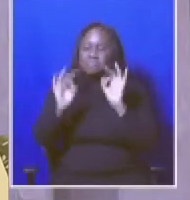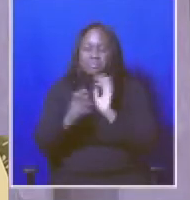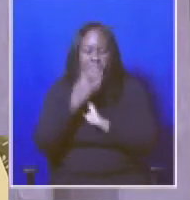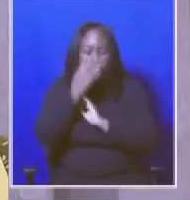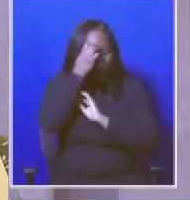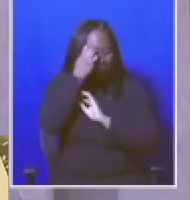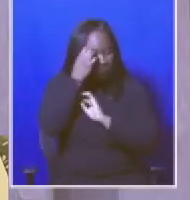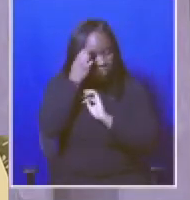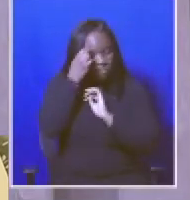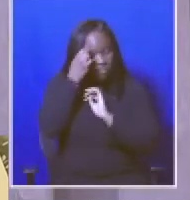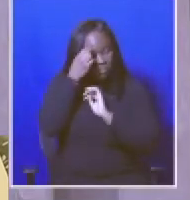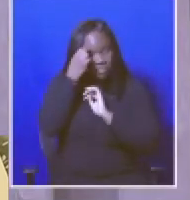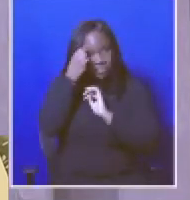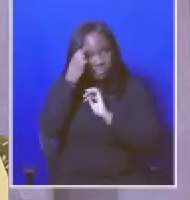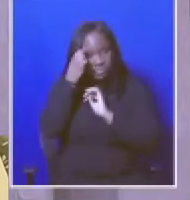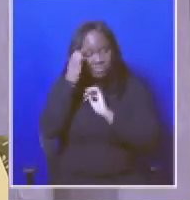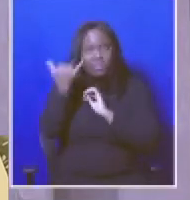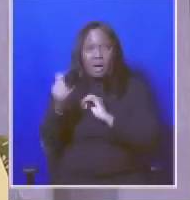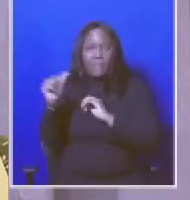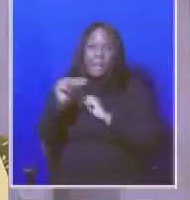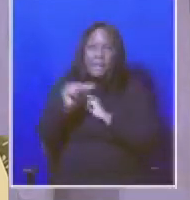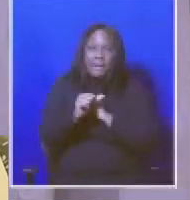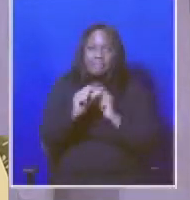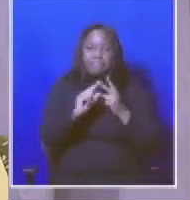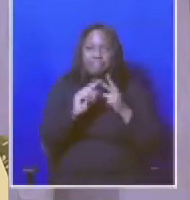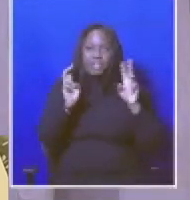to water.